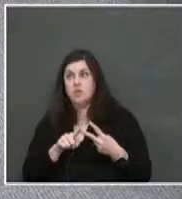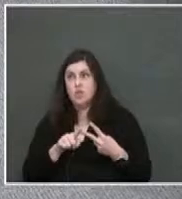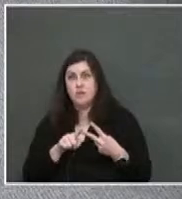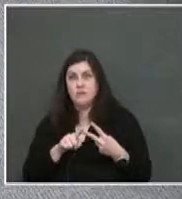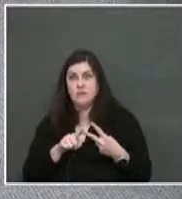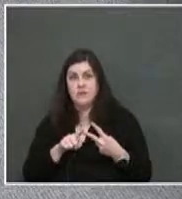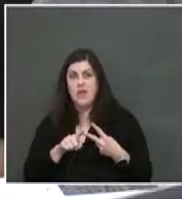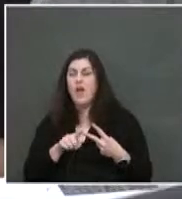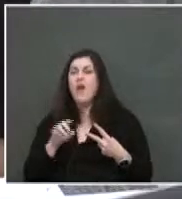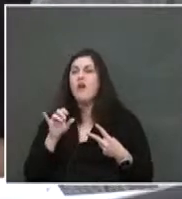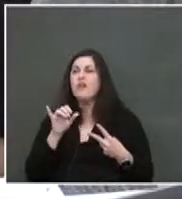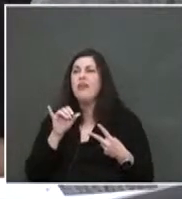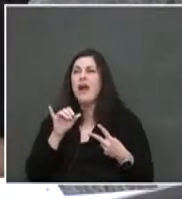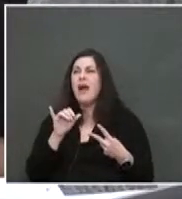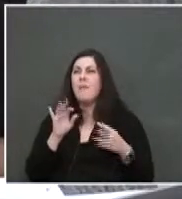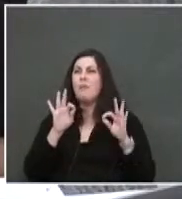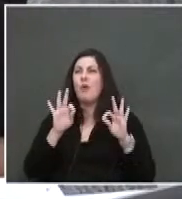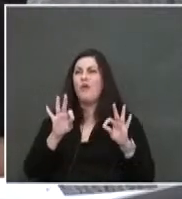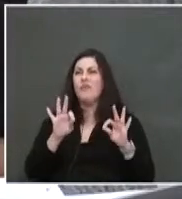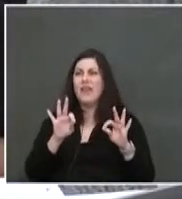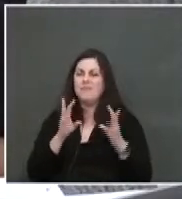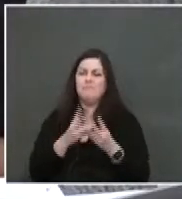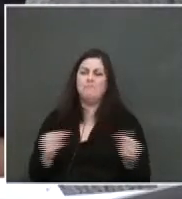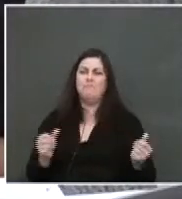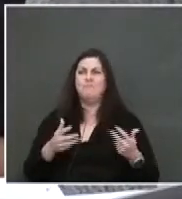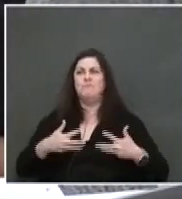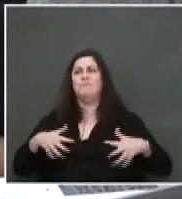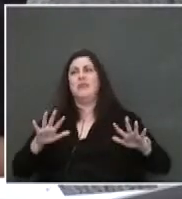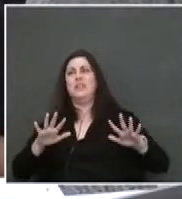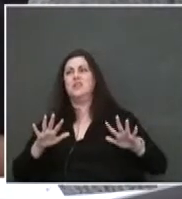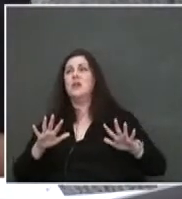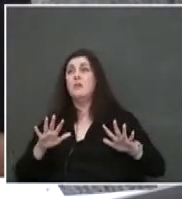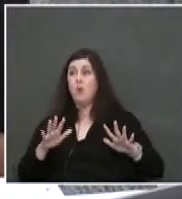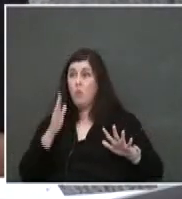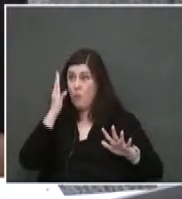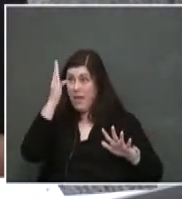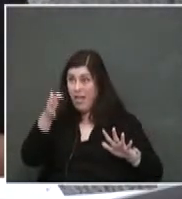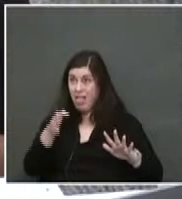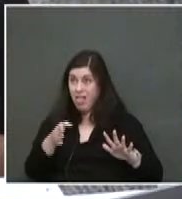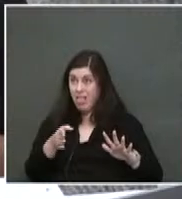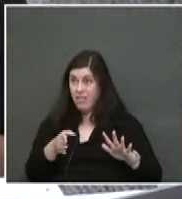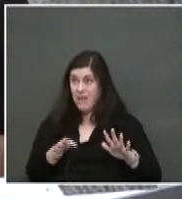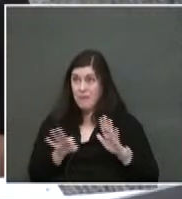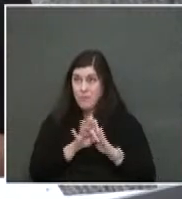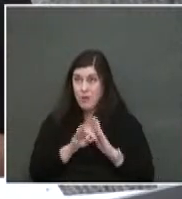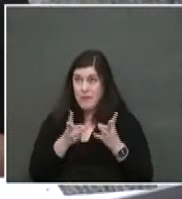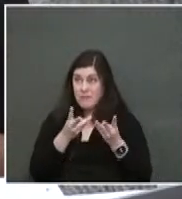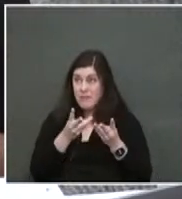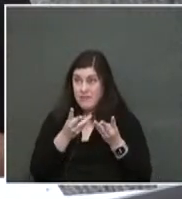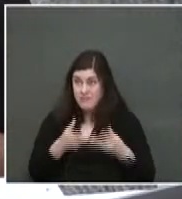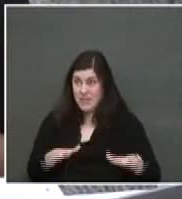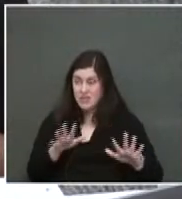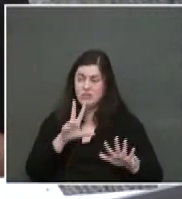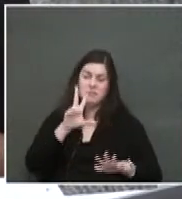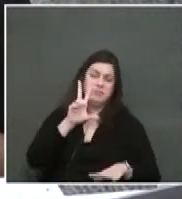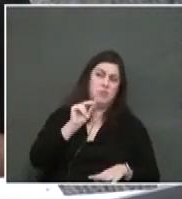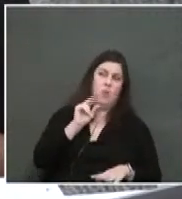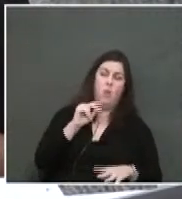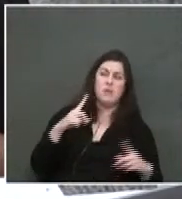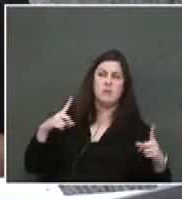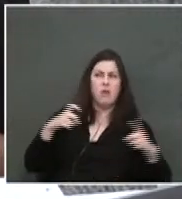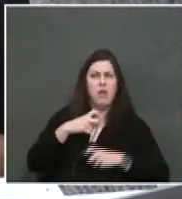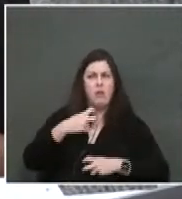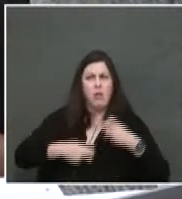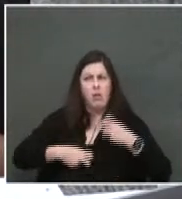of them are the silver bullet answer, but I'm also not sure we're going to find one, right? This is a nuanced, complicated problem. I'm leaning